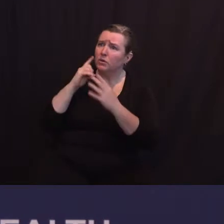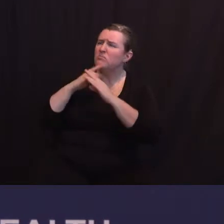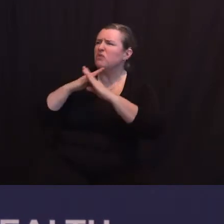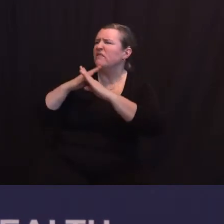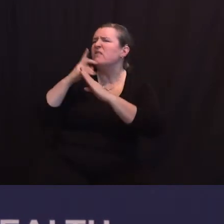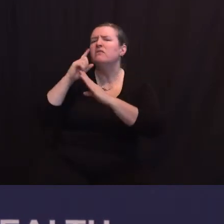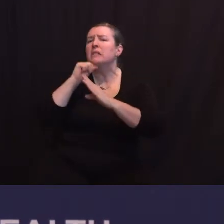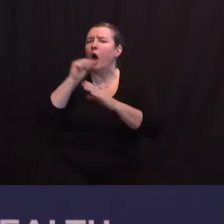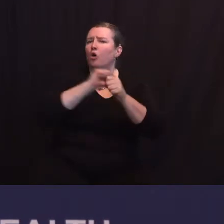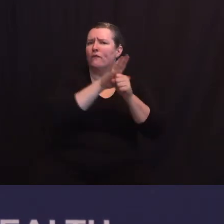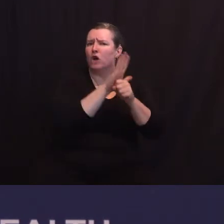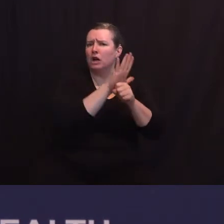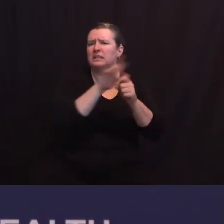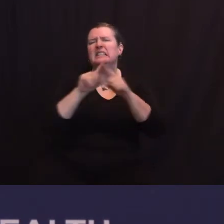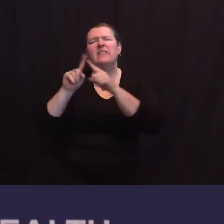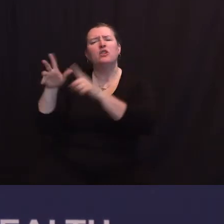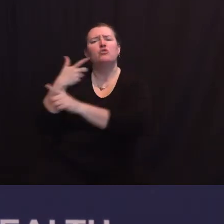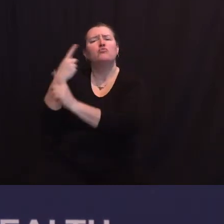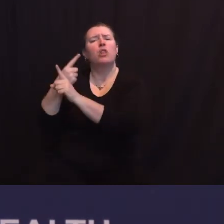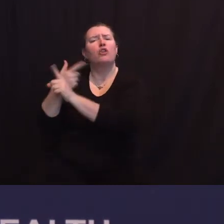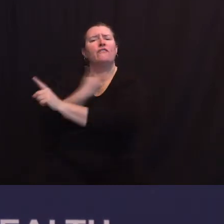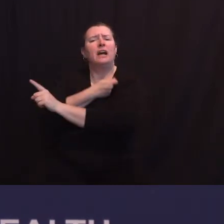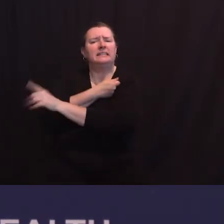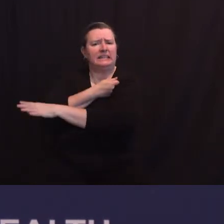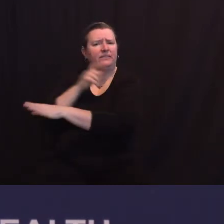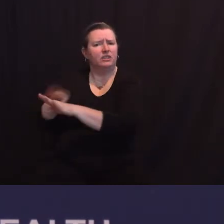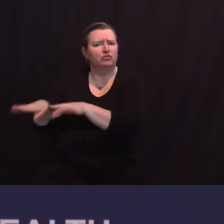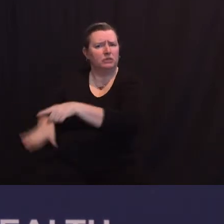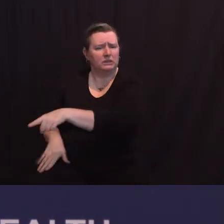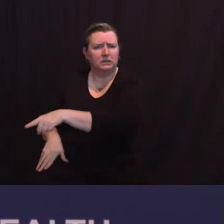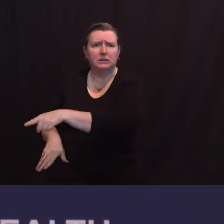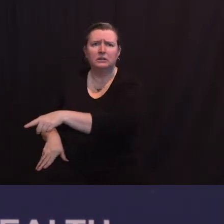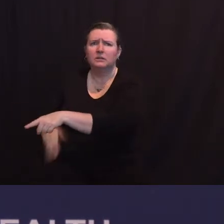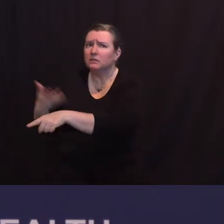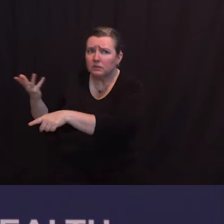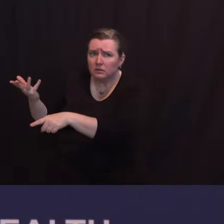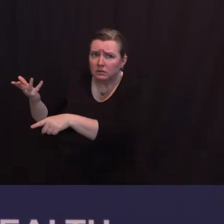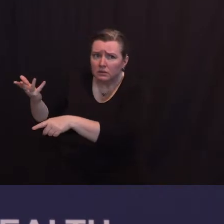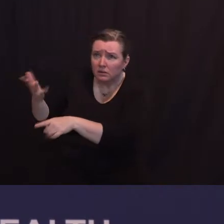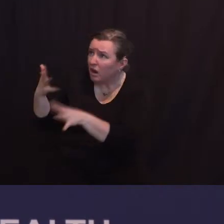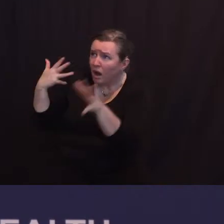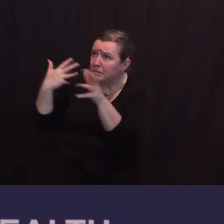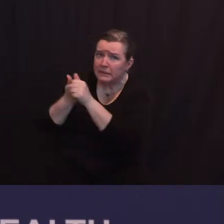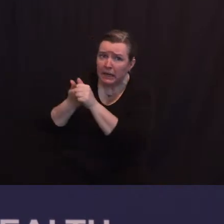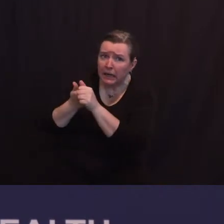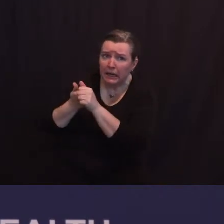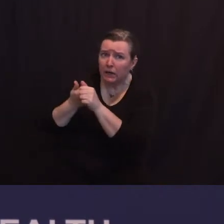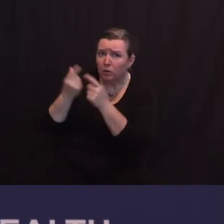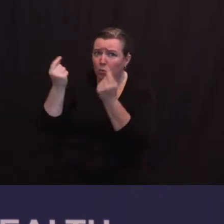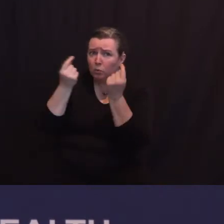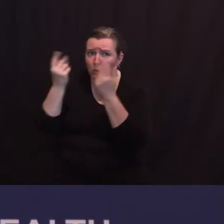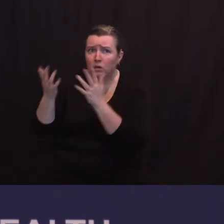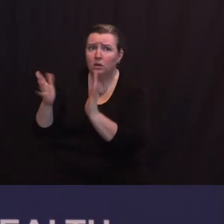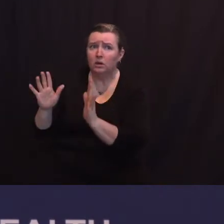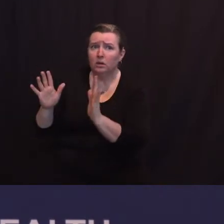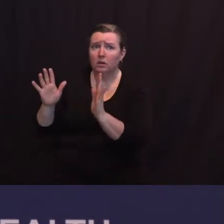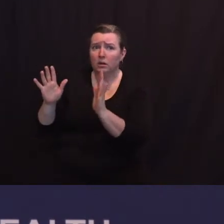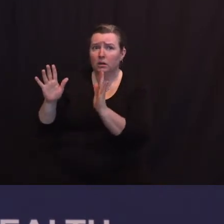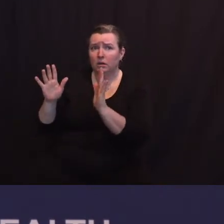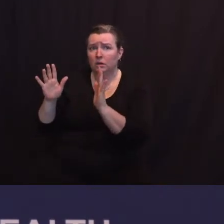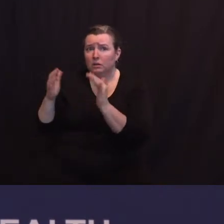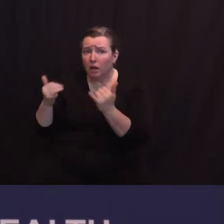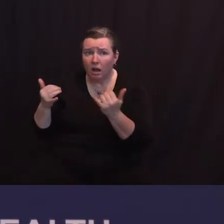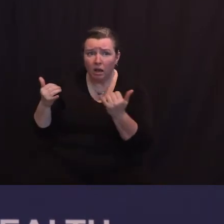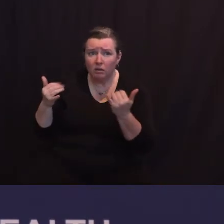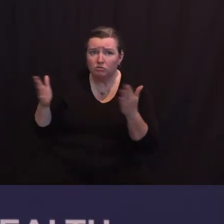pandemic. I'm wondering if those numbers have recovered at all, and with there being such a big push to get kids back in the schools, and